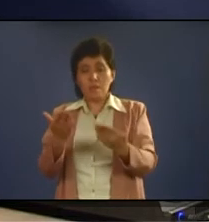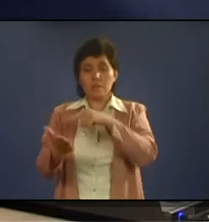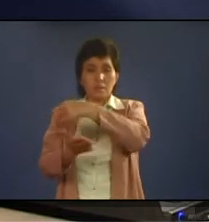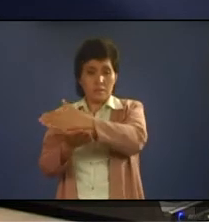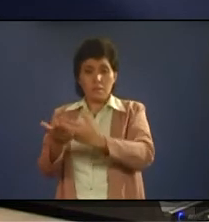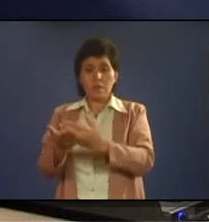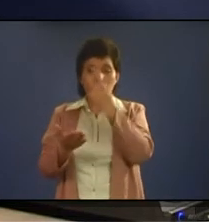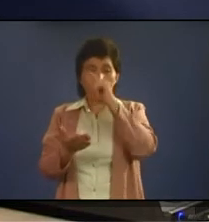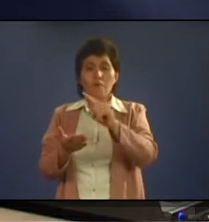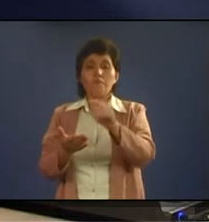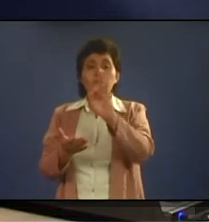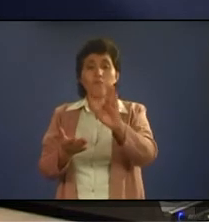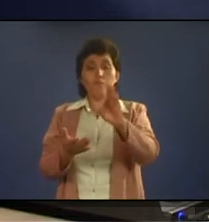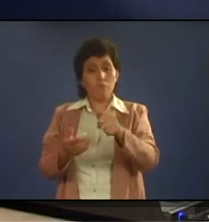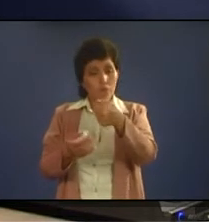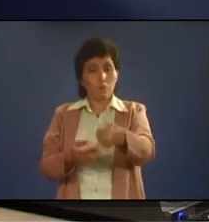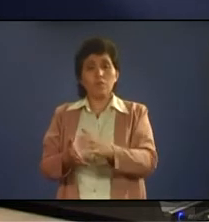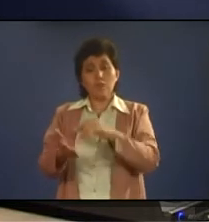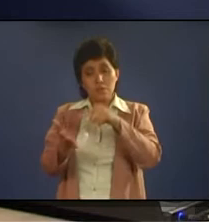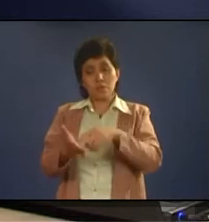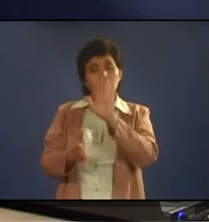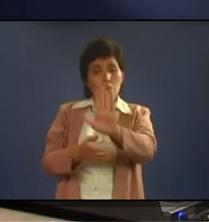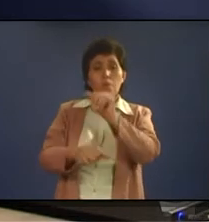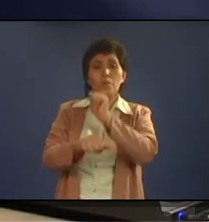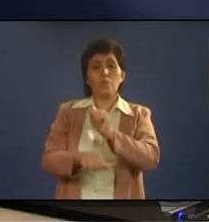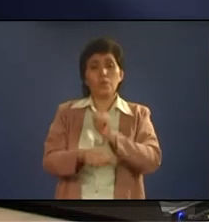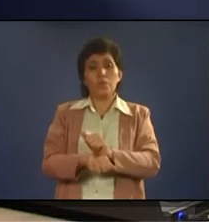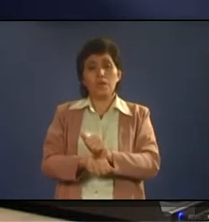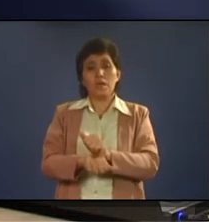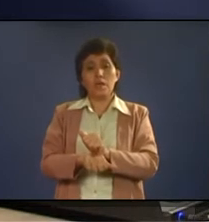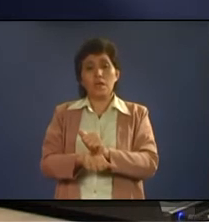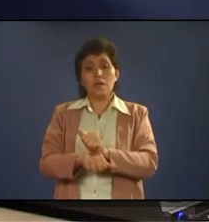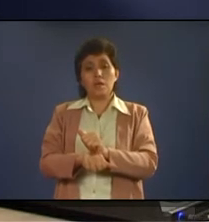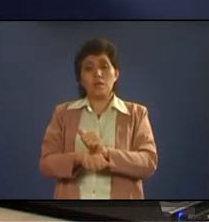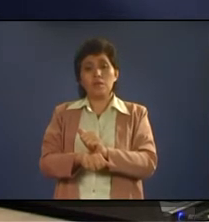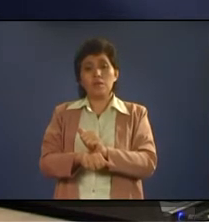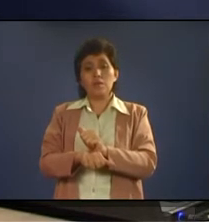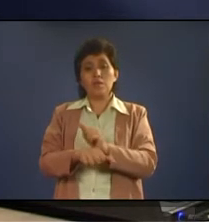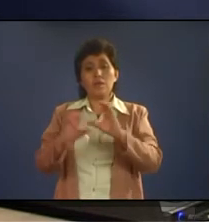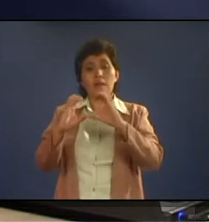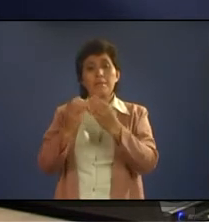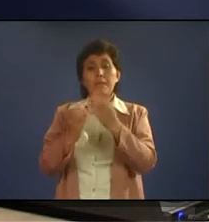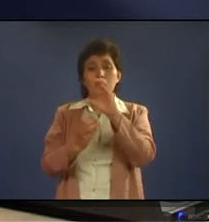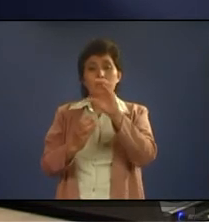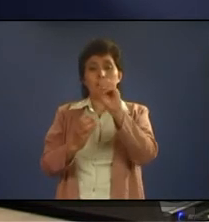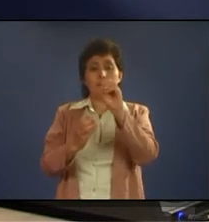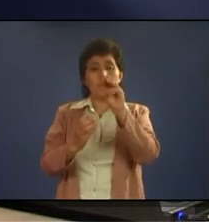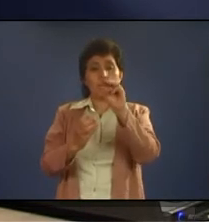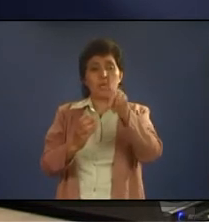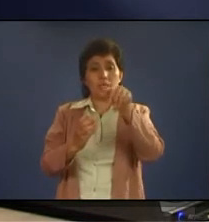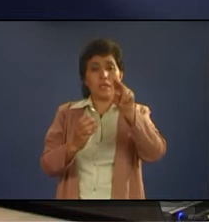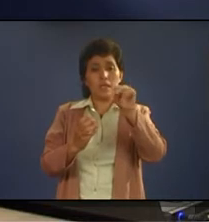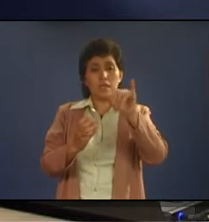work. This is your work, means the company that you are in, and also the